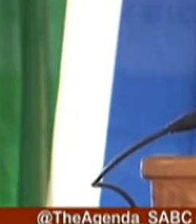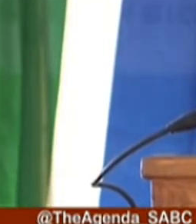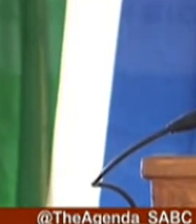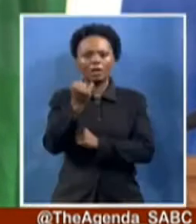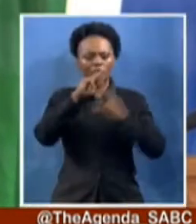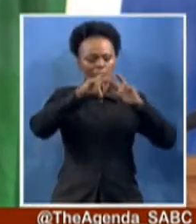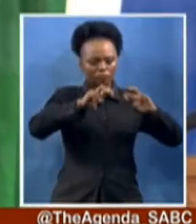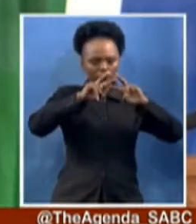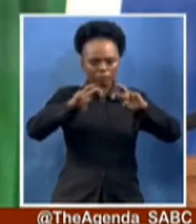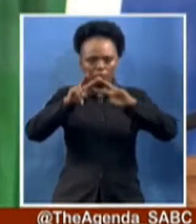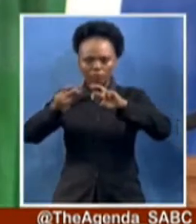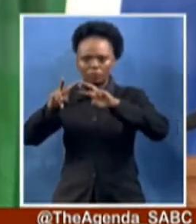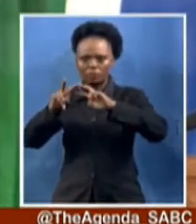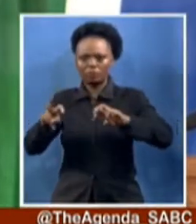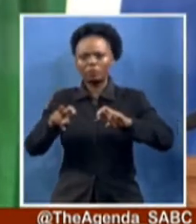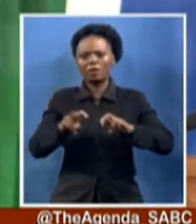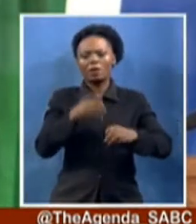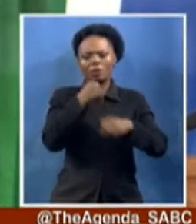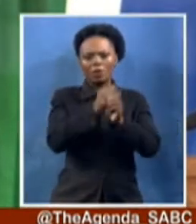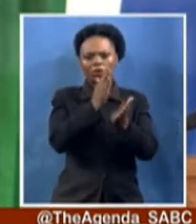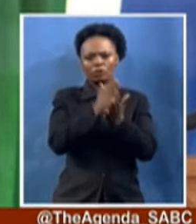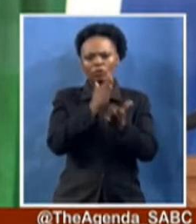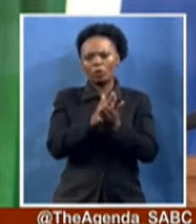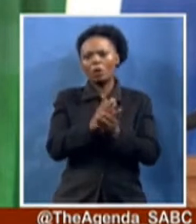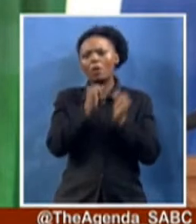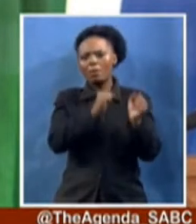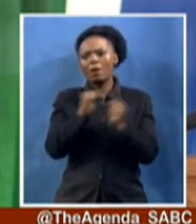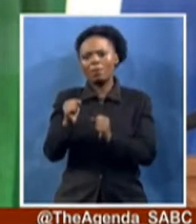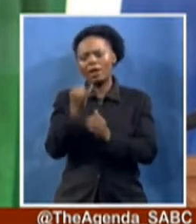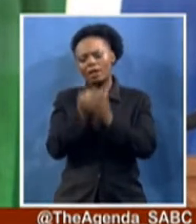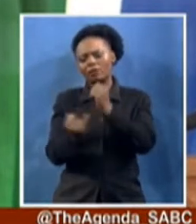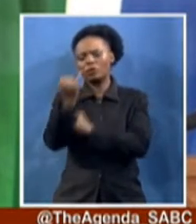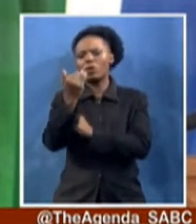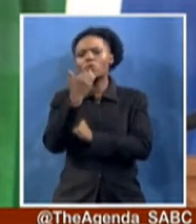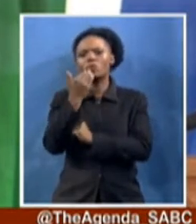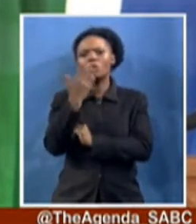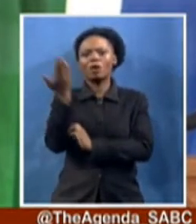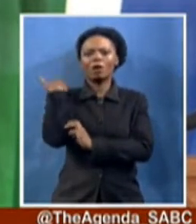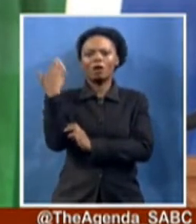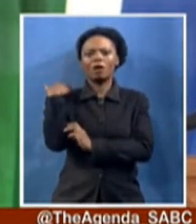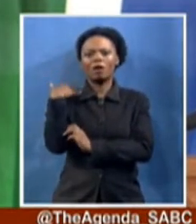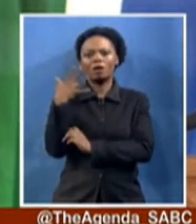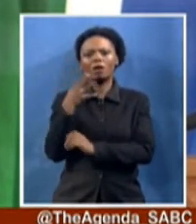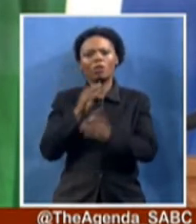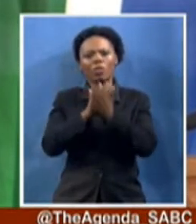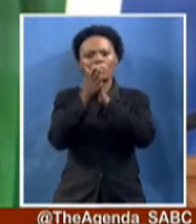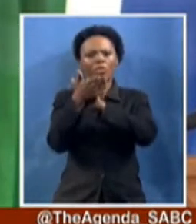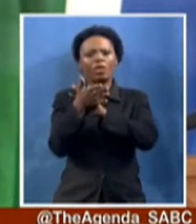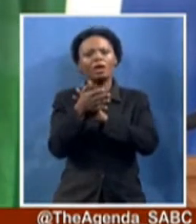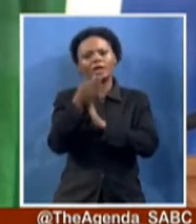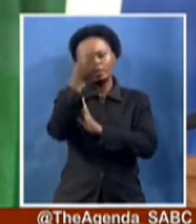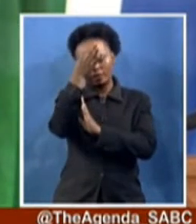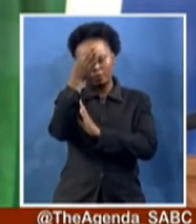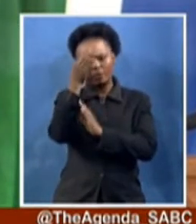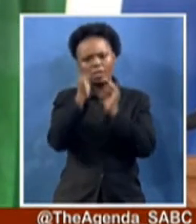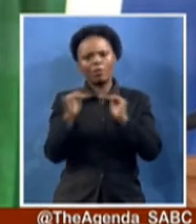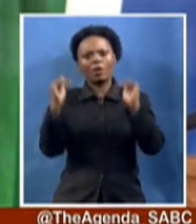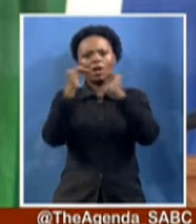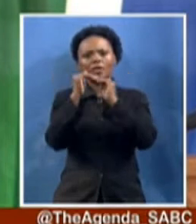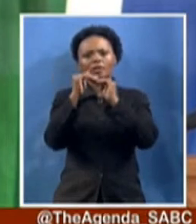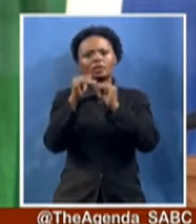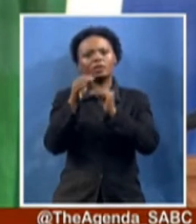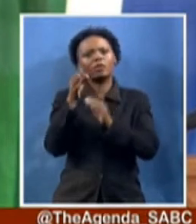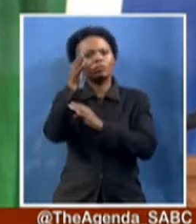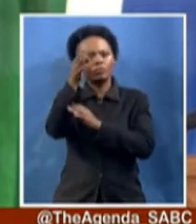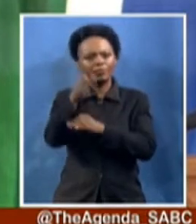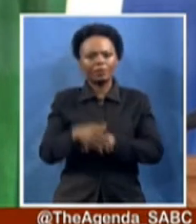same individuals who may have derailed our democratic journey. Let us not be sidetracked by those who have refused the